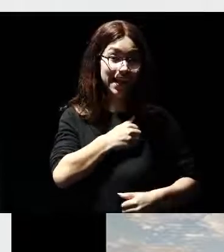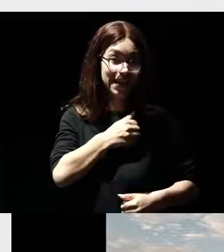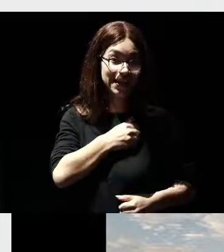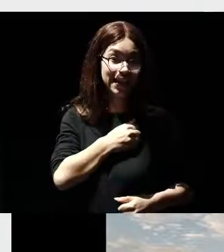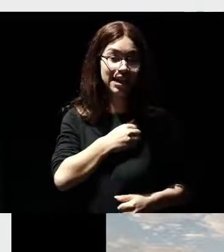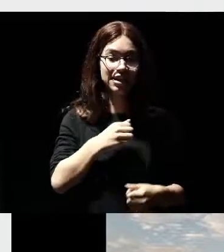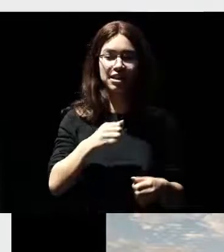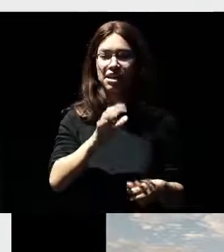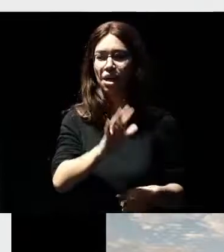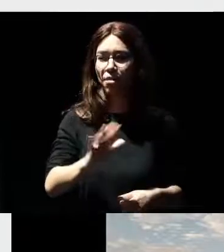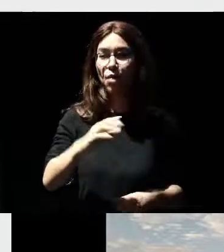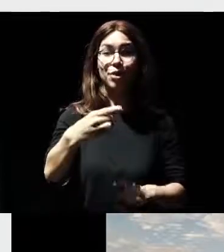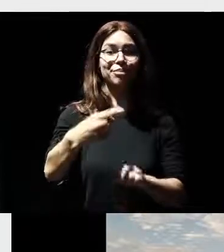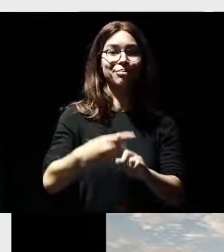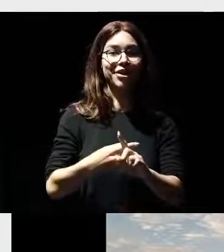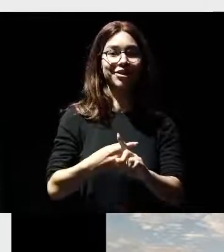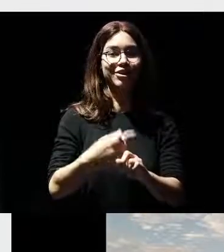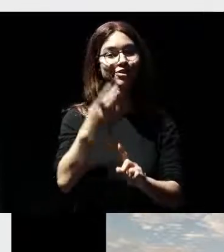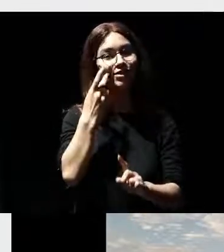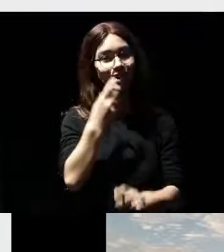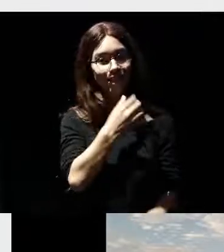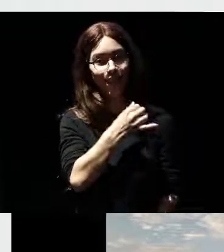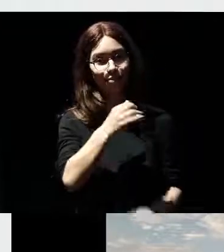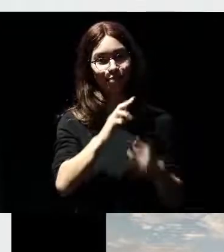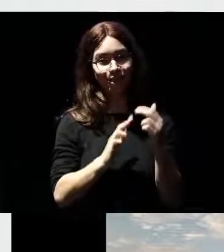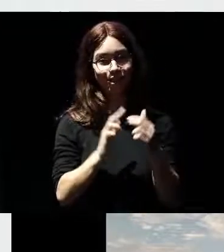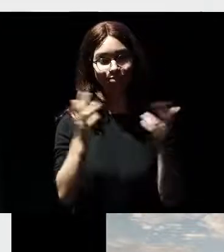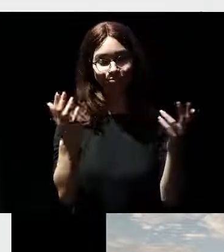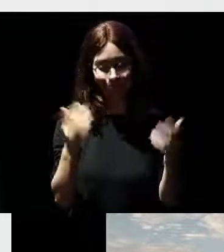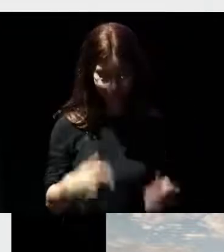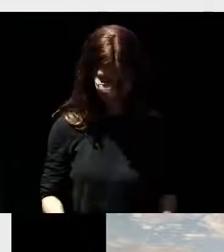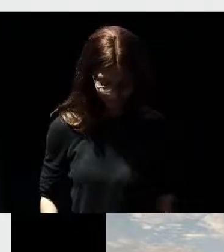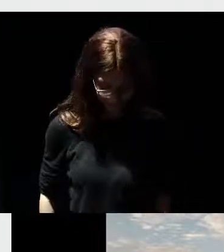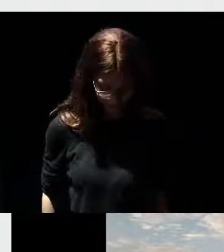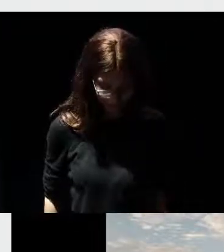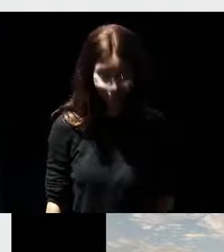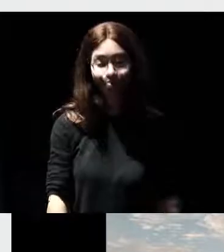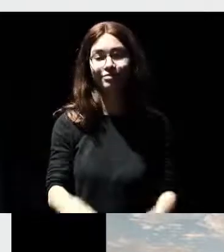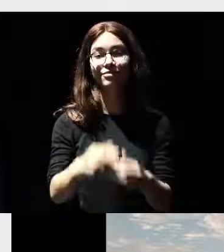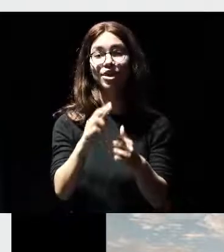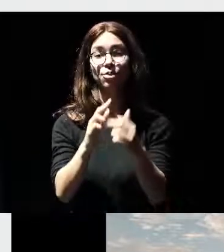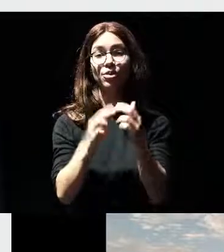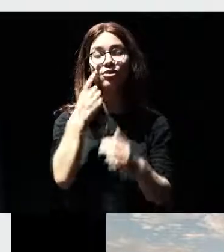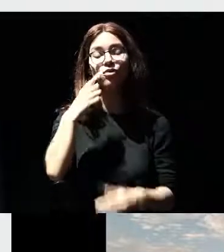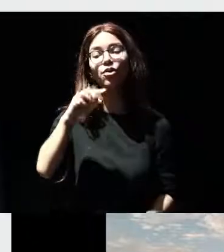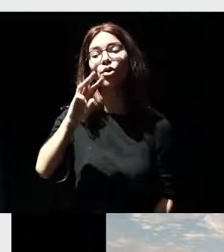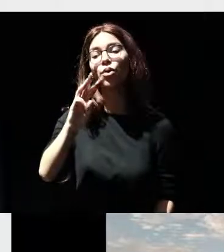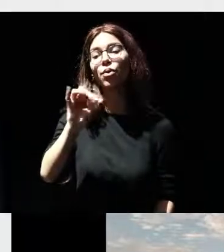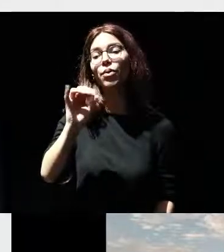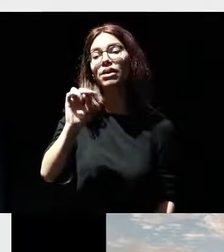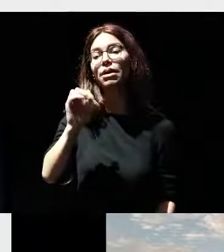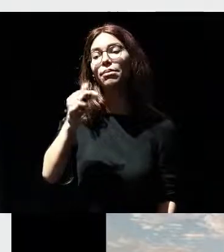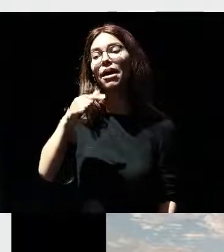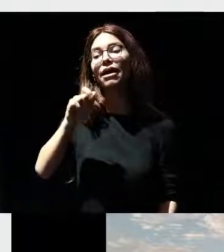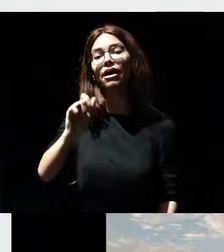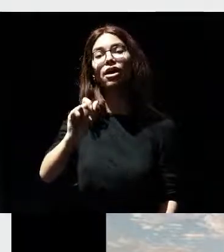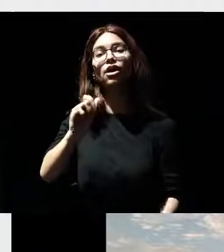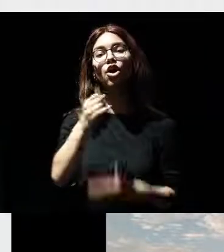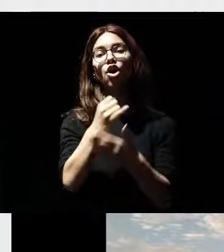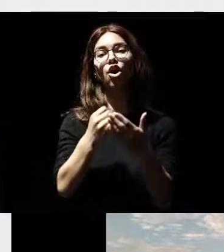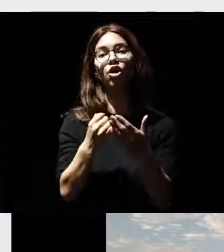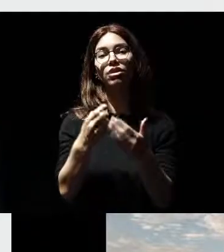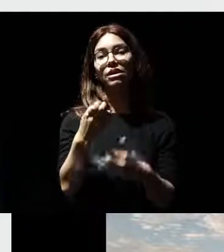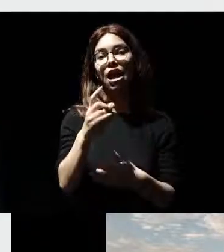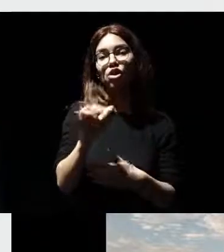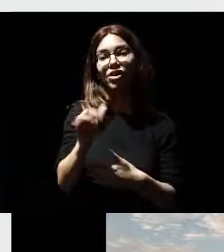in about a month to see it. It's a project for the Winnipeg Art Gallery for their